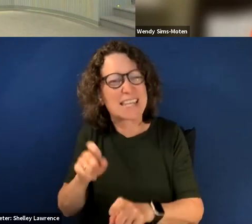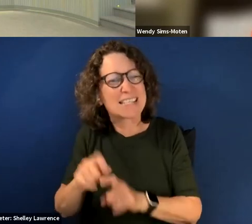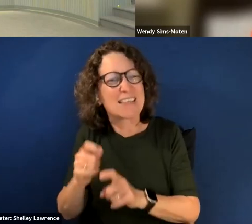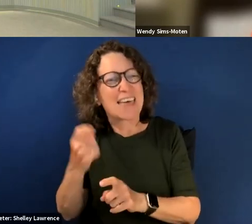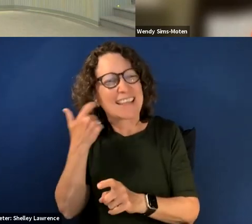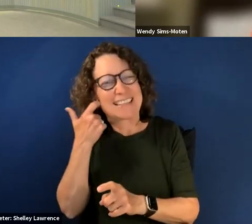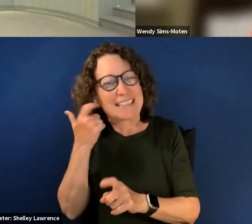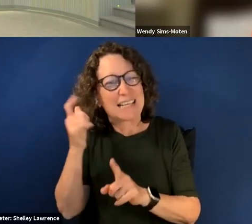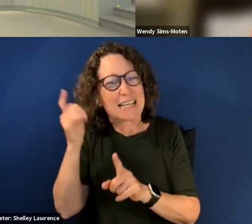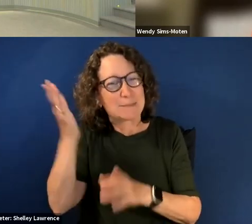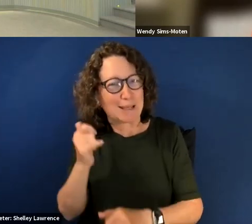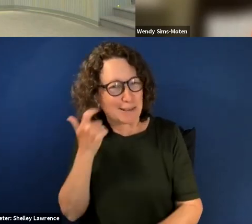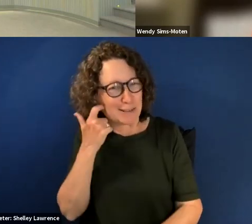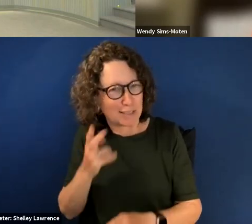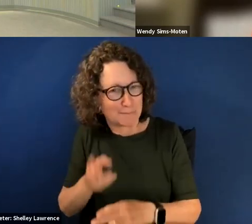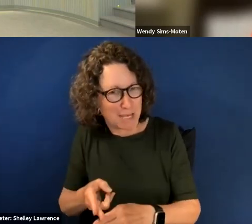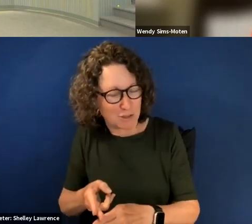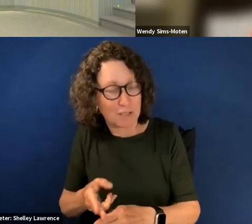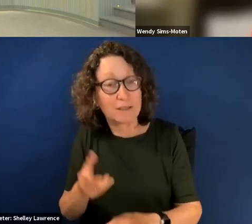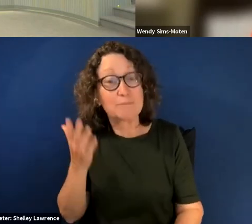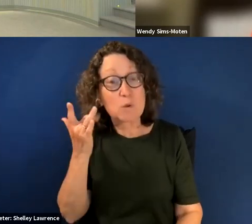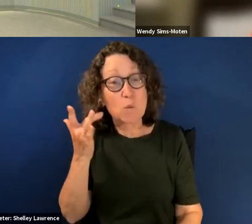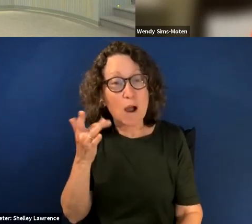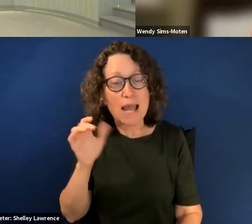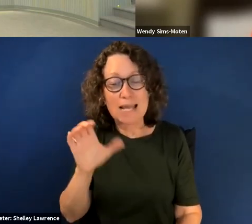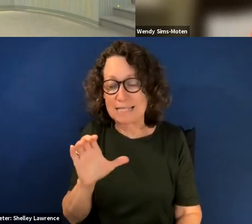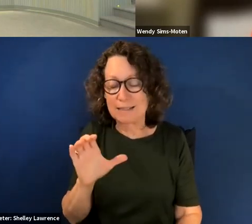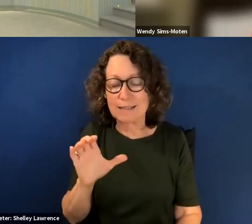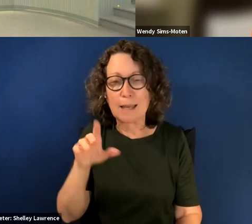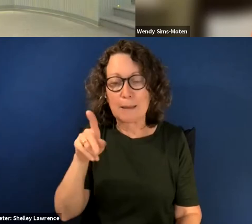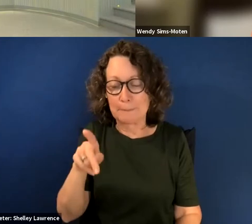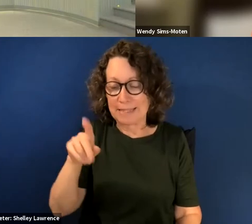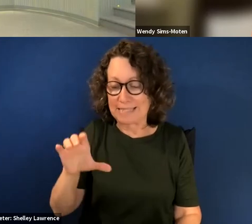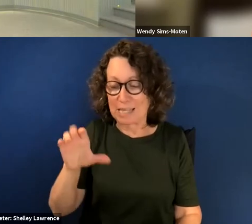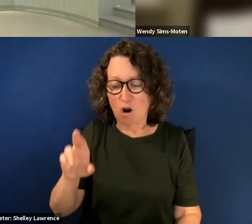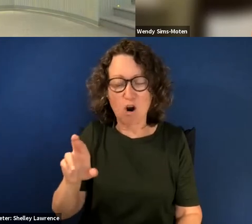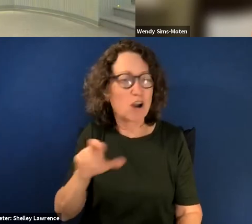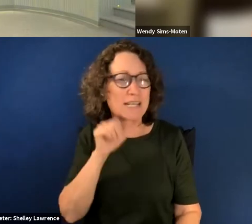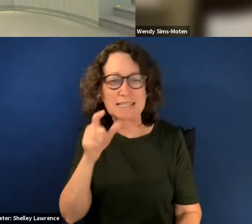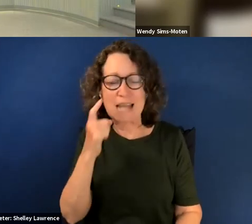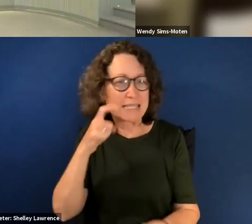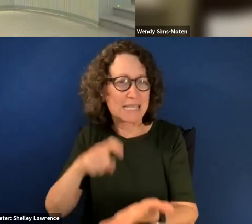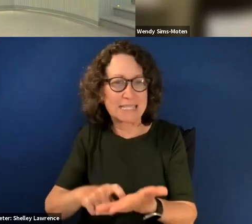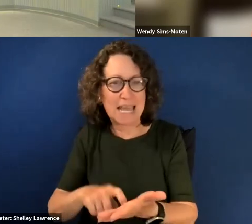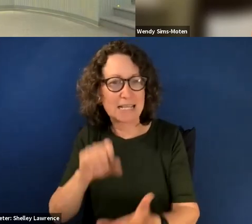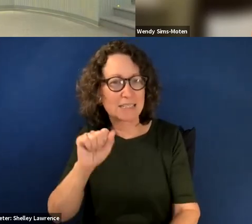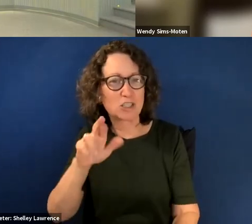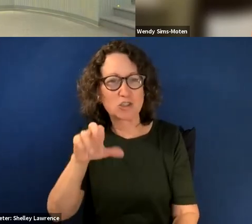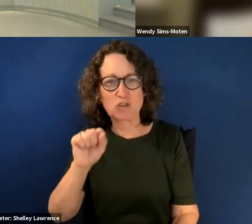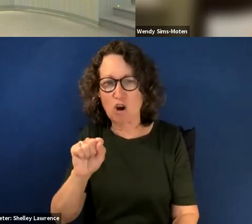about? Because the PCR does not detect